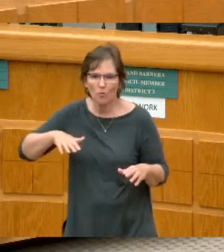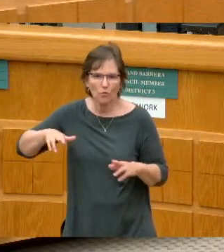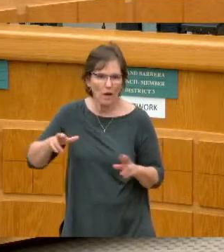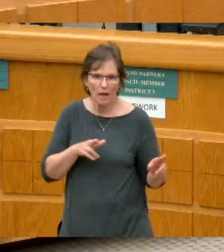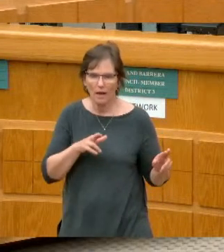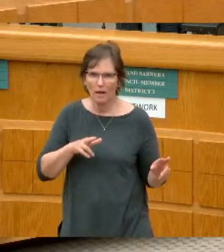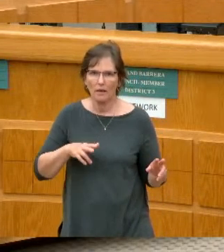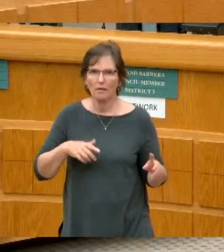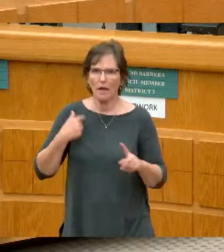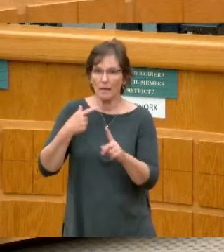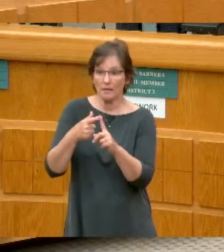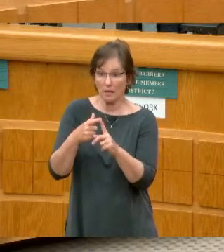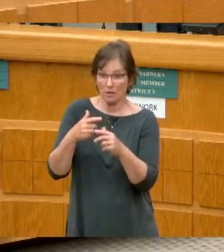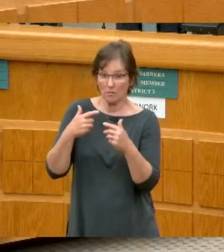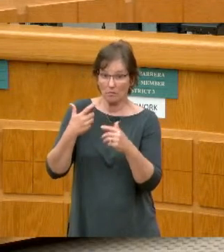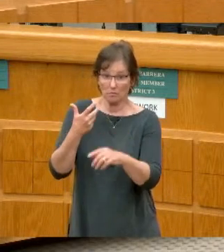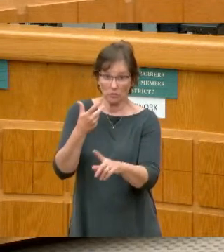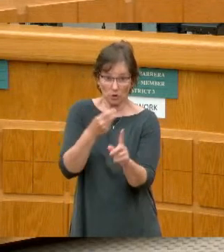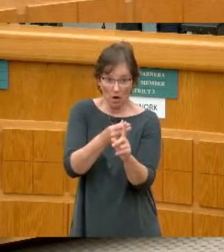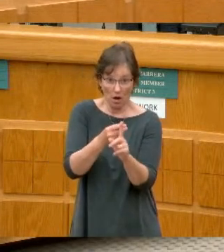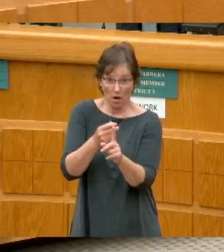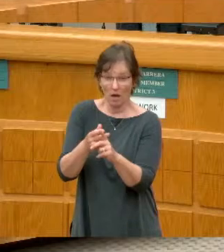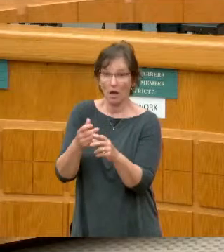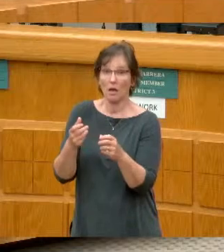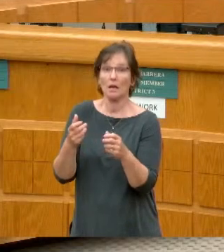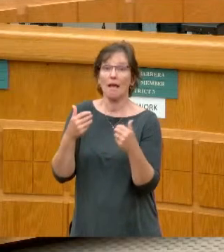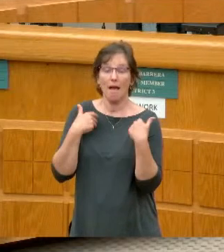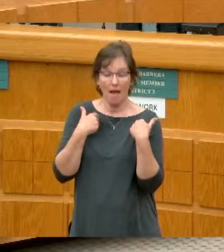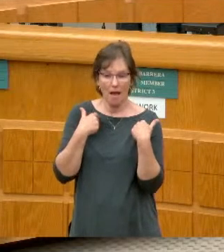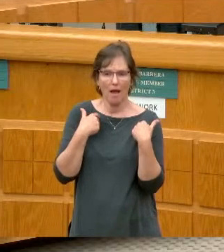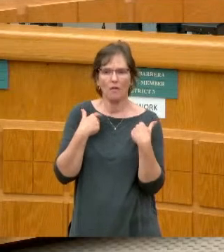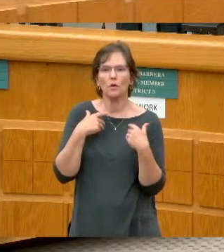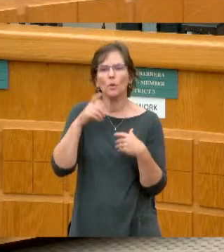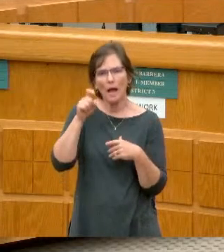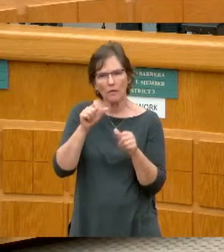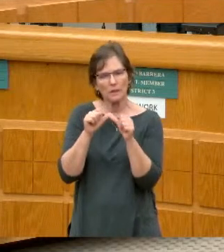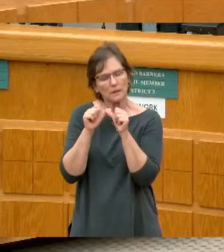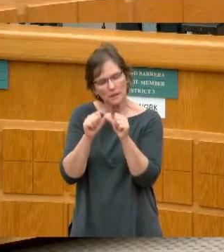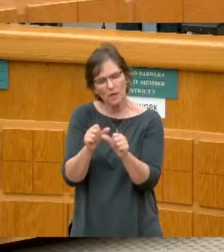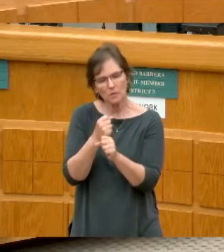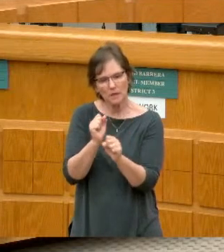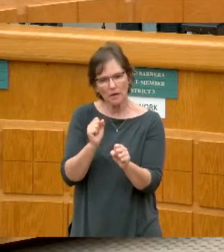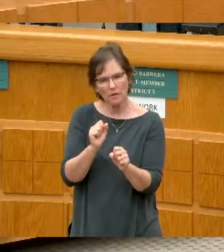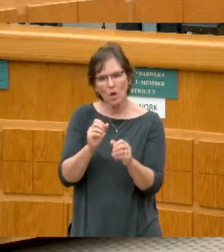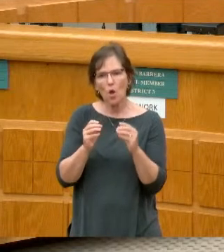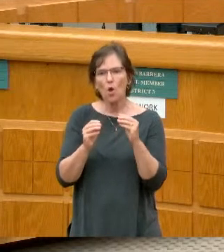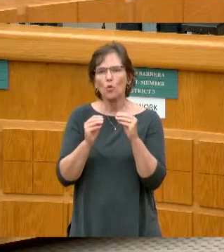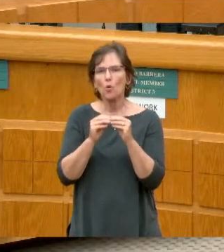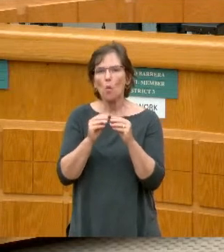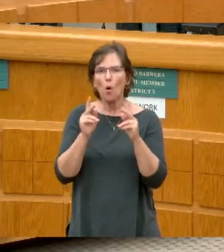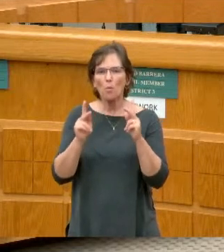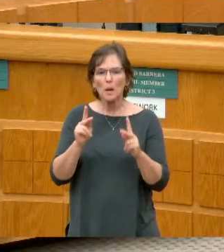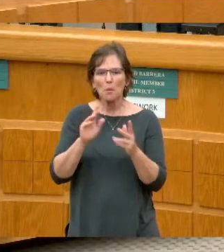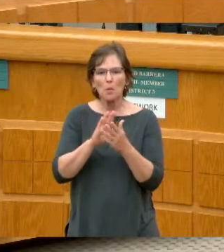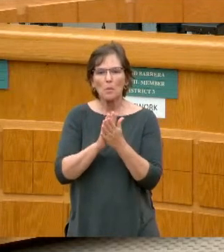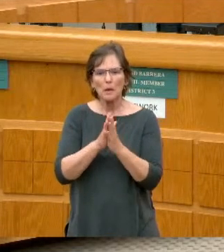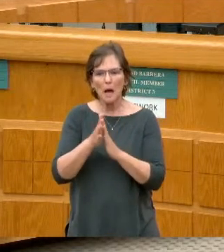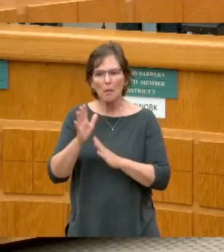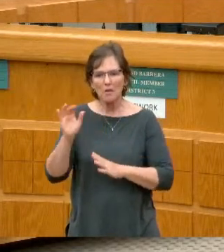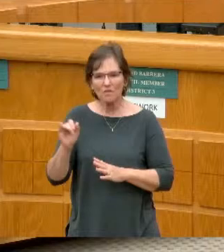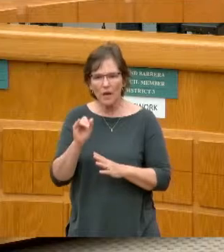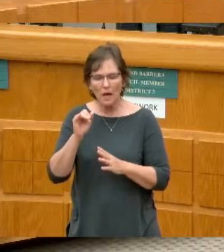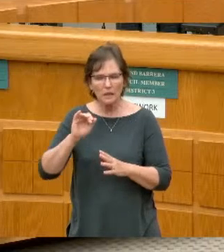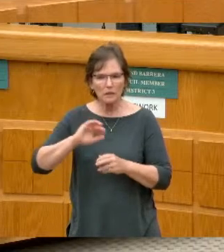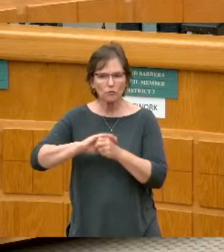ahead until we receive the vaccine. We are hearing that the vaccine manufacturers are getting close to having a vaccine